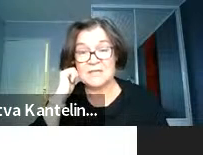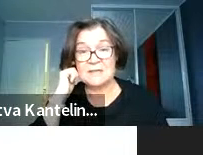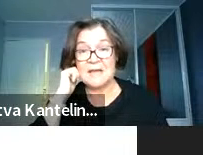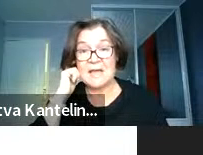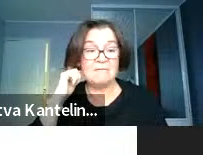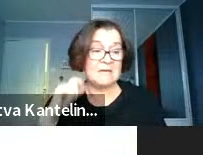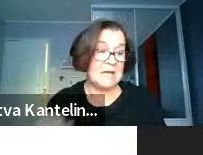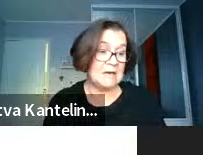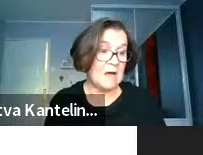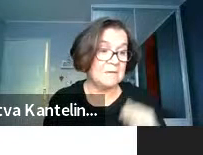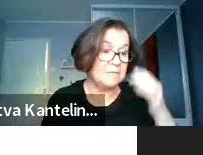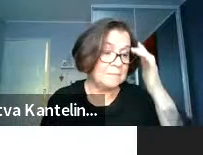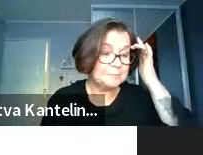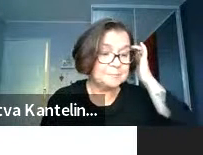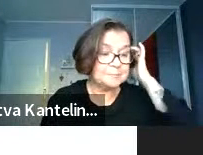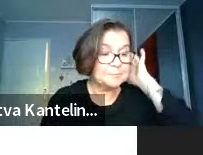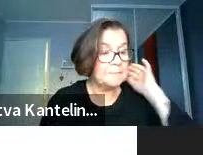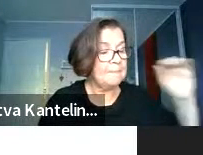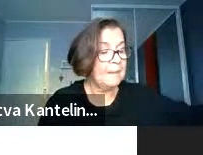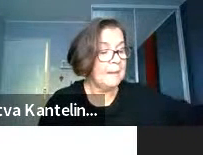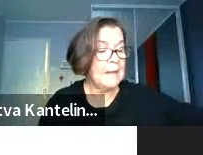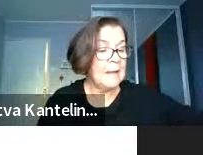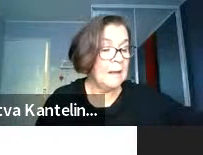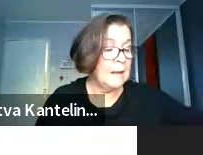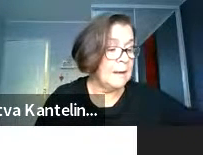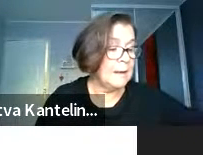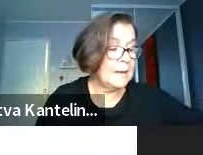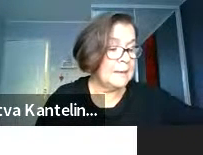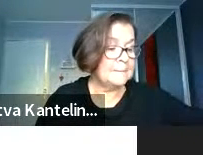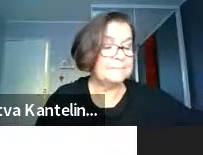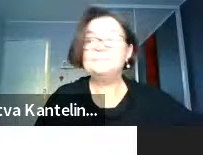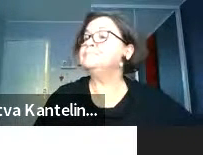Swedish language in their everyday life.